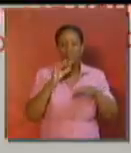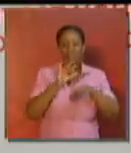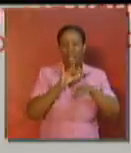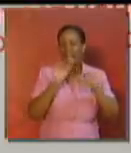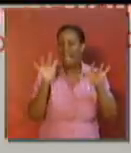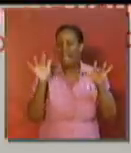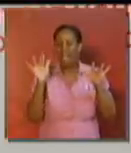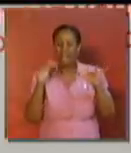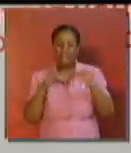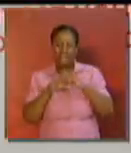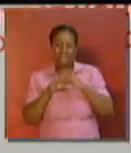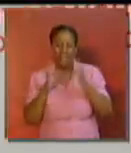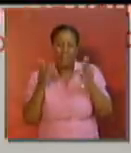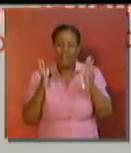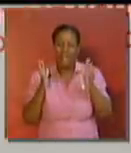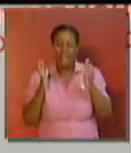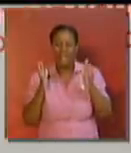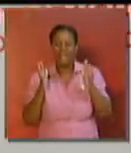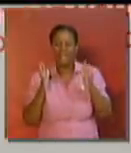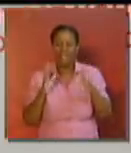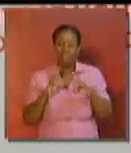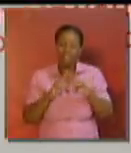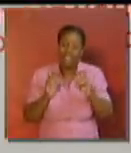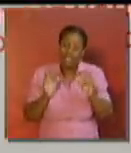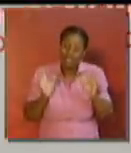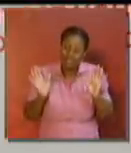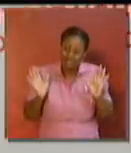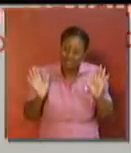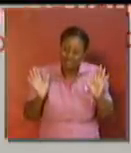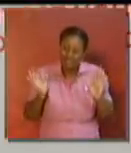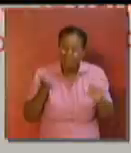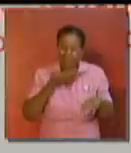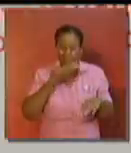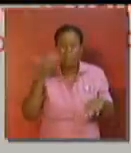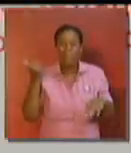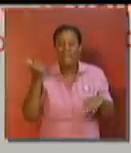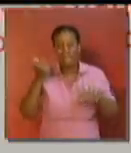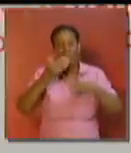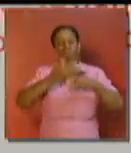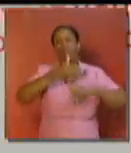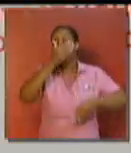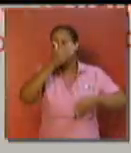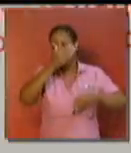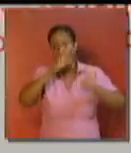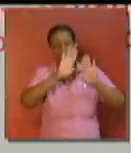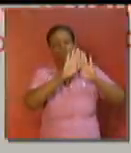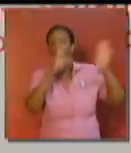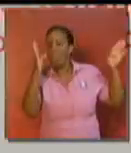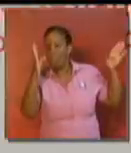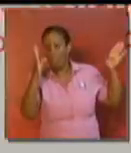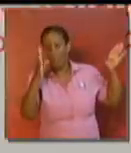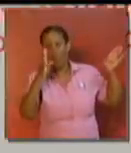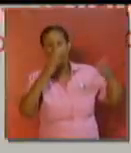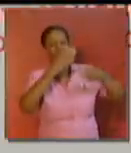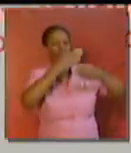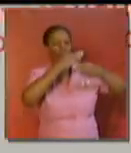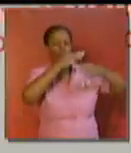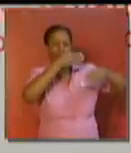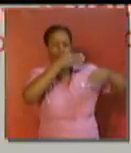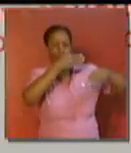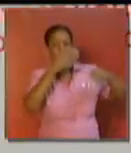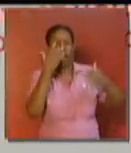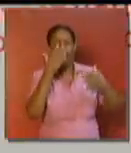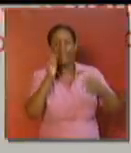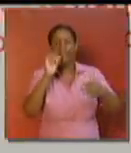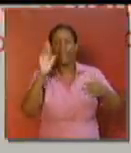doors help to do what they call air exchange. Exchange the entire volume of air through the house more rapidly so that you don't have